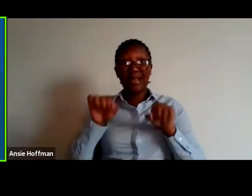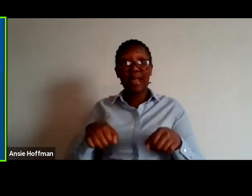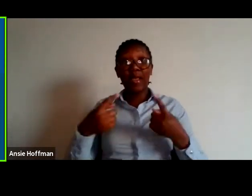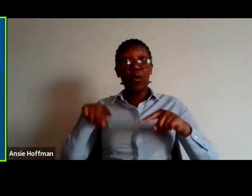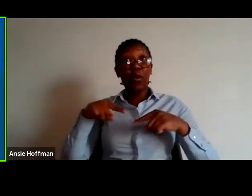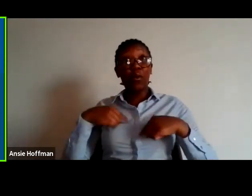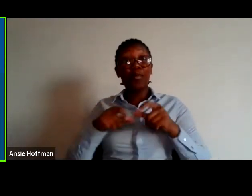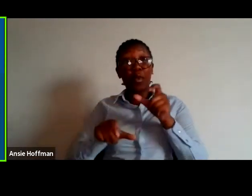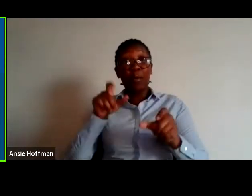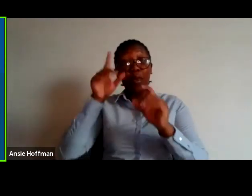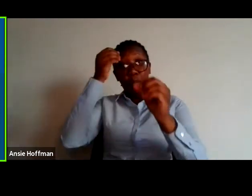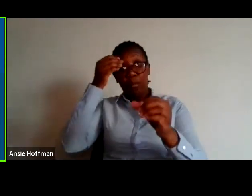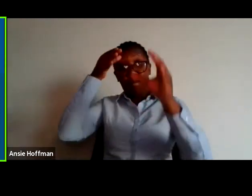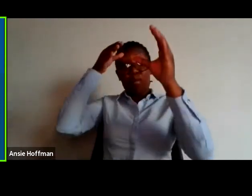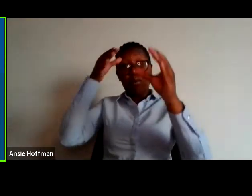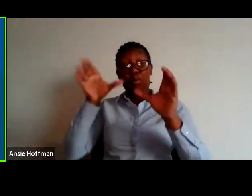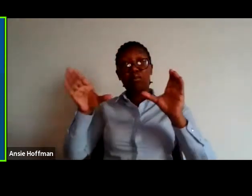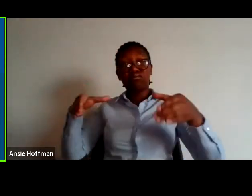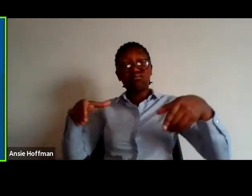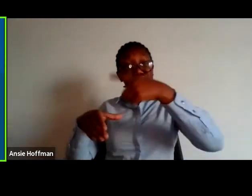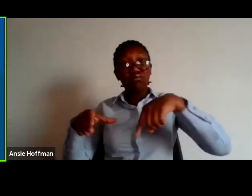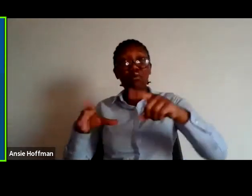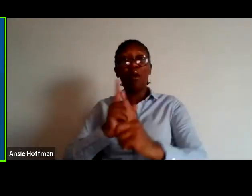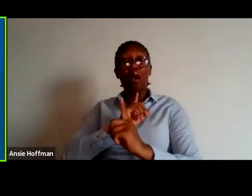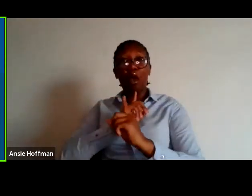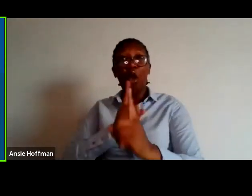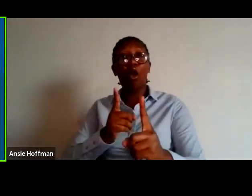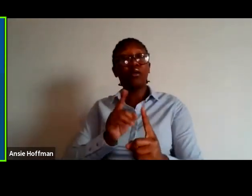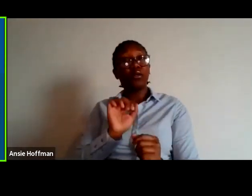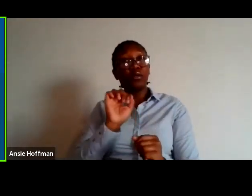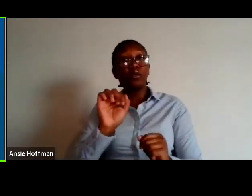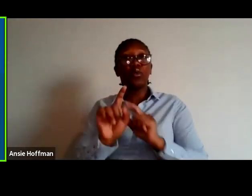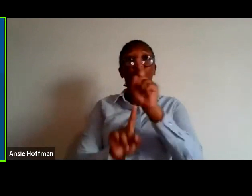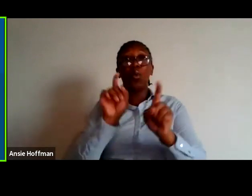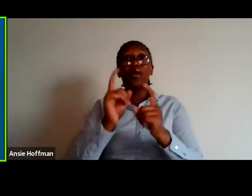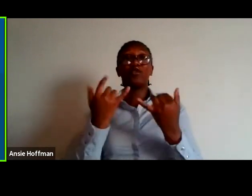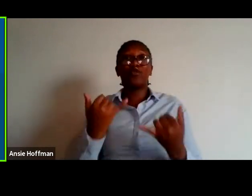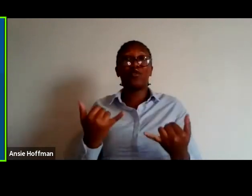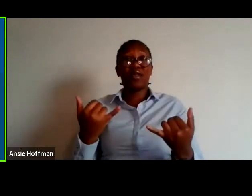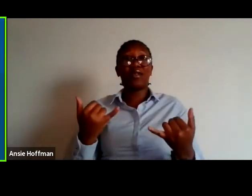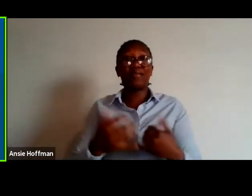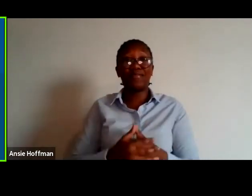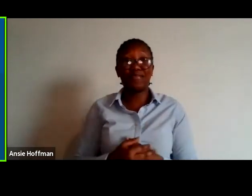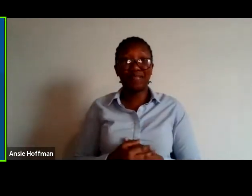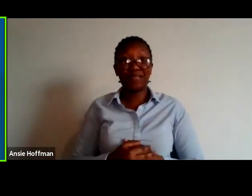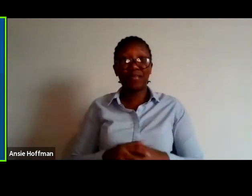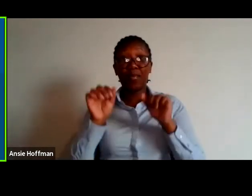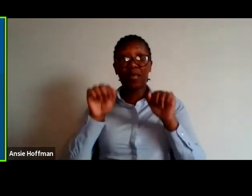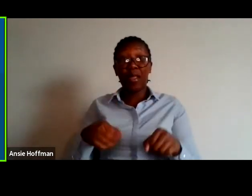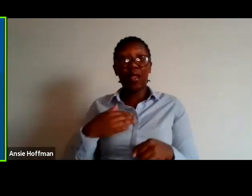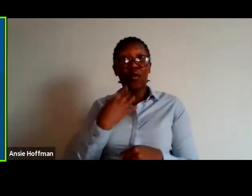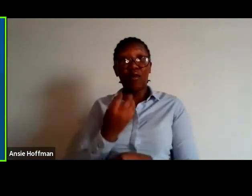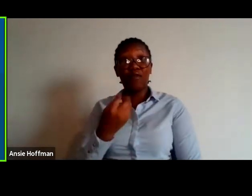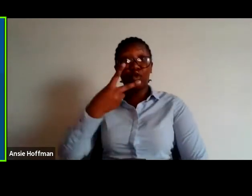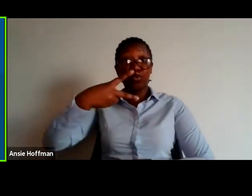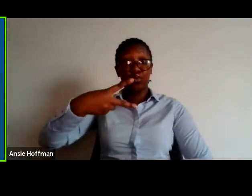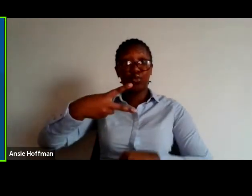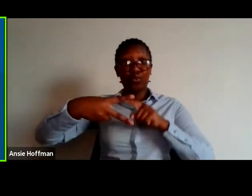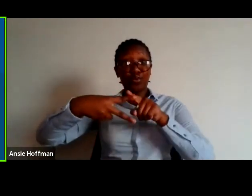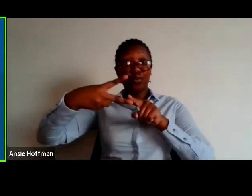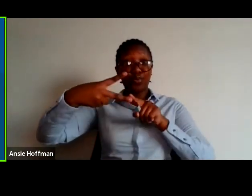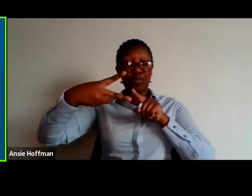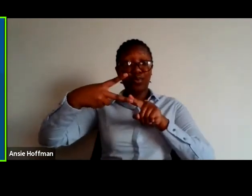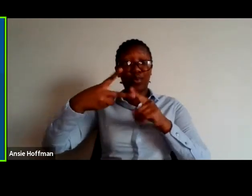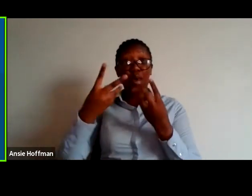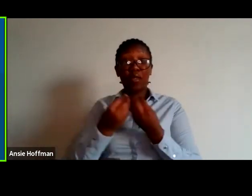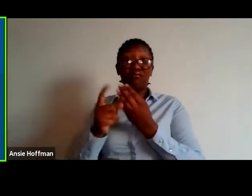to answer your questions live in this webinar. We have two platforms for you traders and